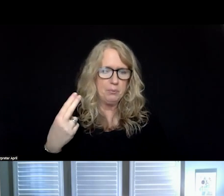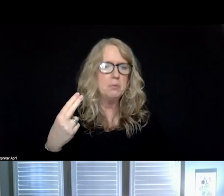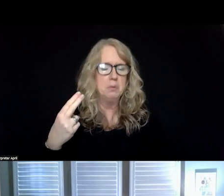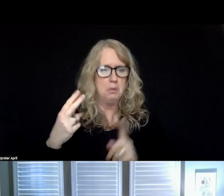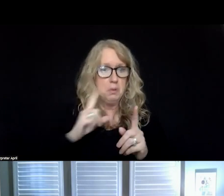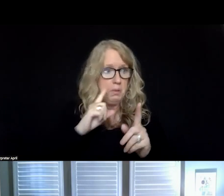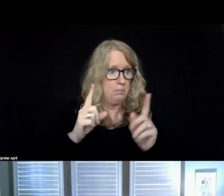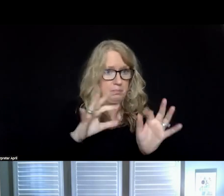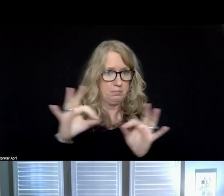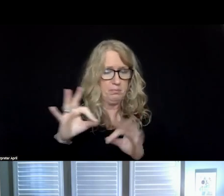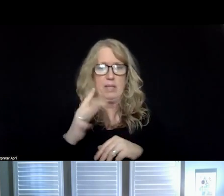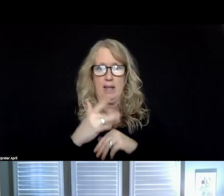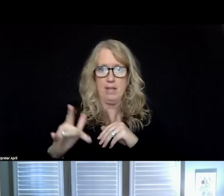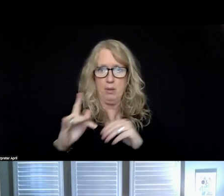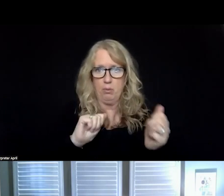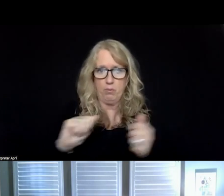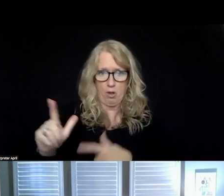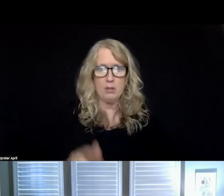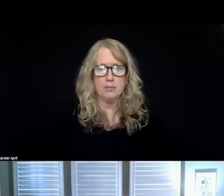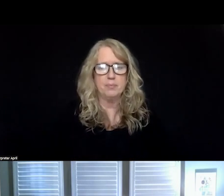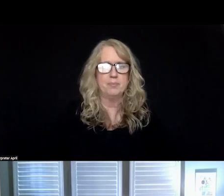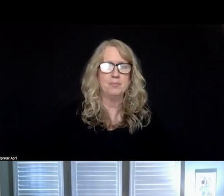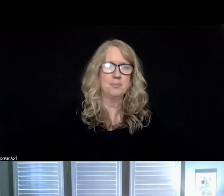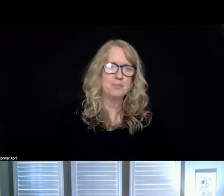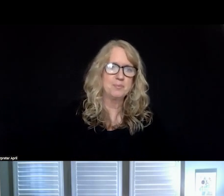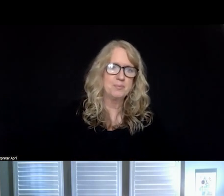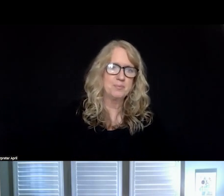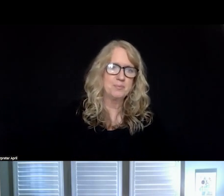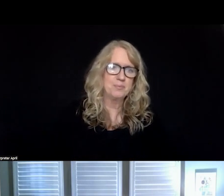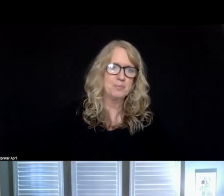to everyone. The next slide, please.